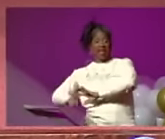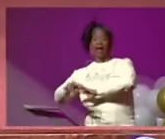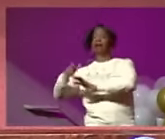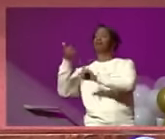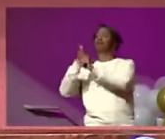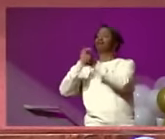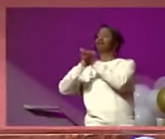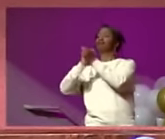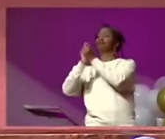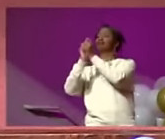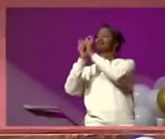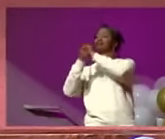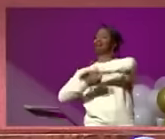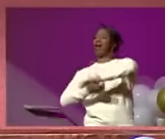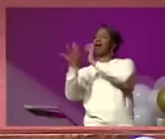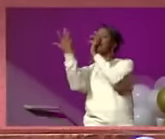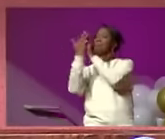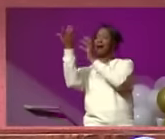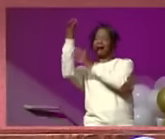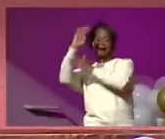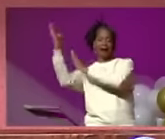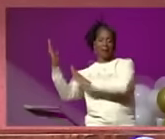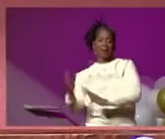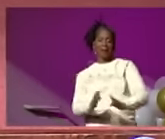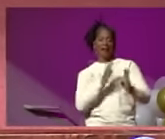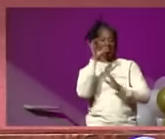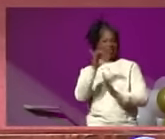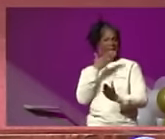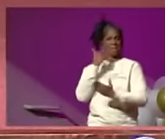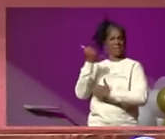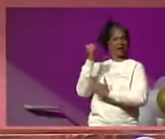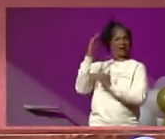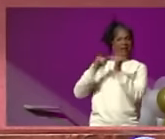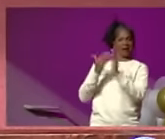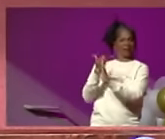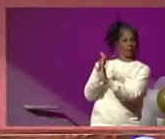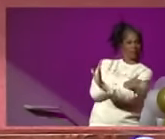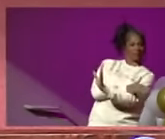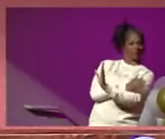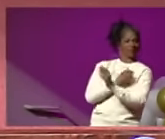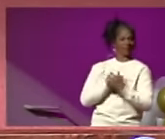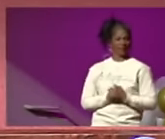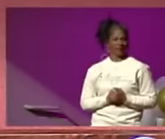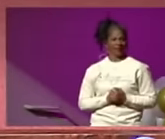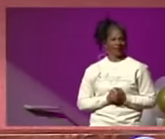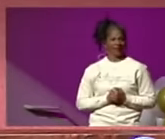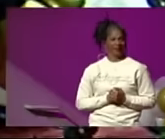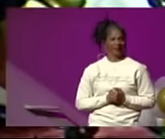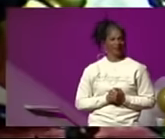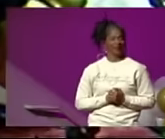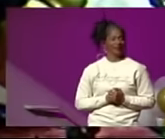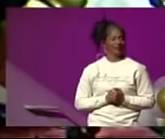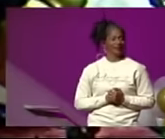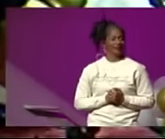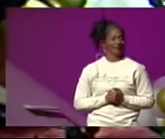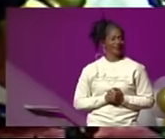what God has for you. That's a whole lot better than what you thought you had yourself.